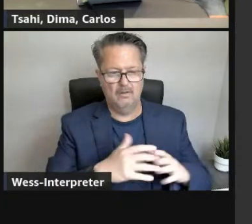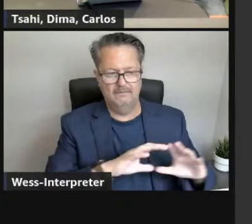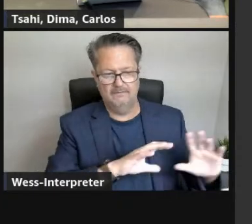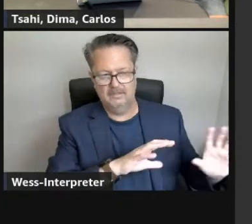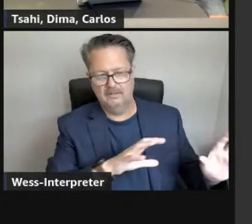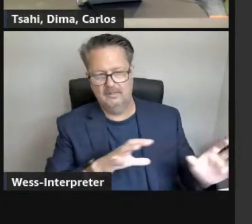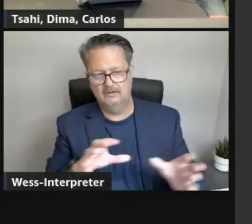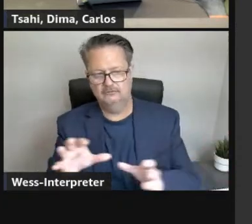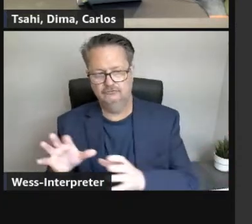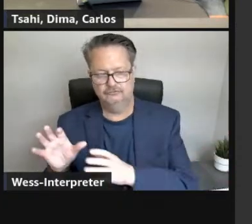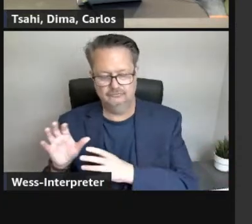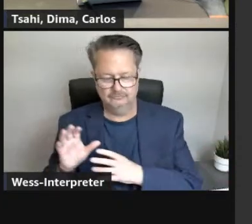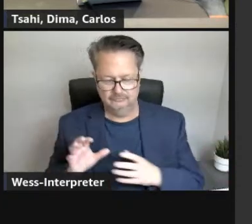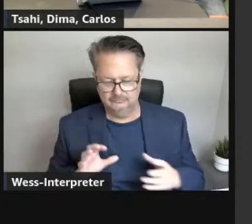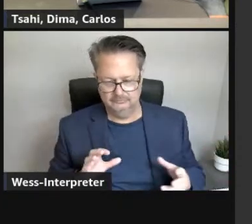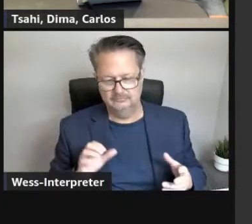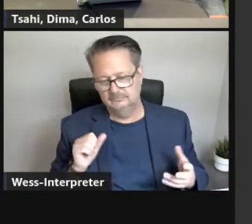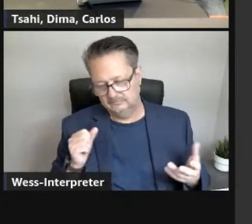So